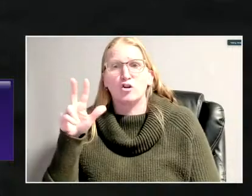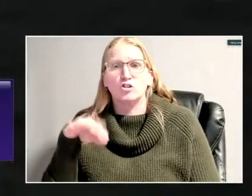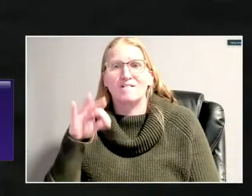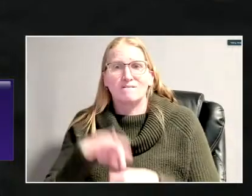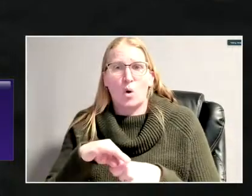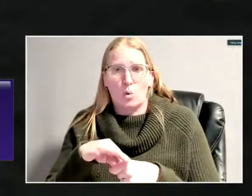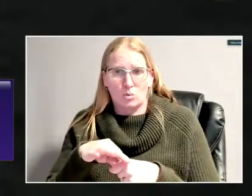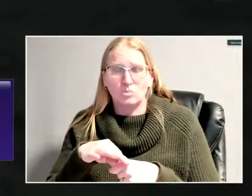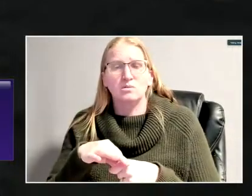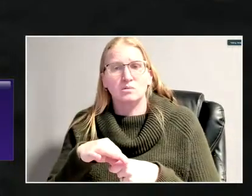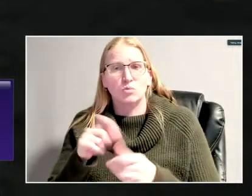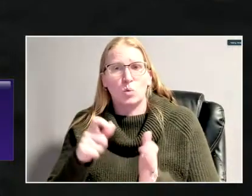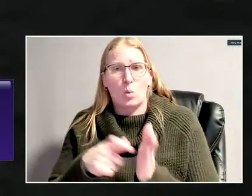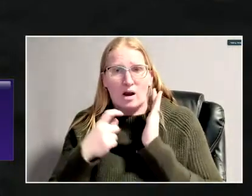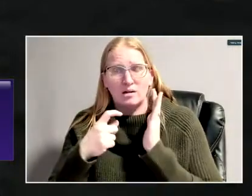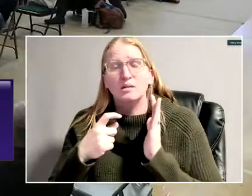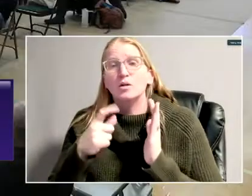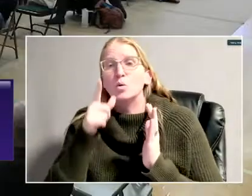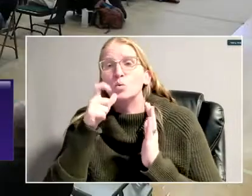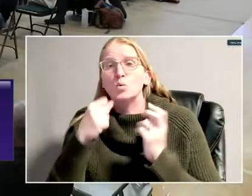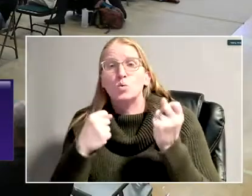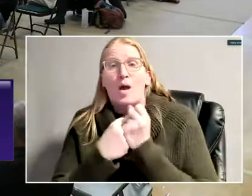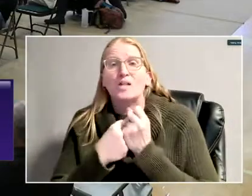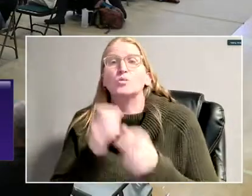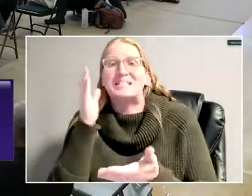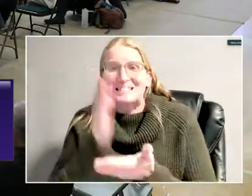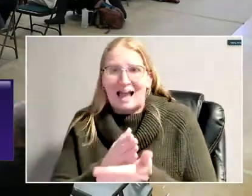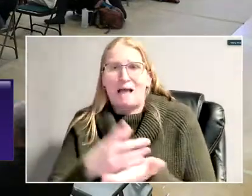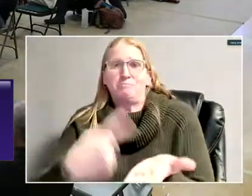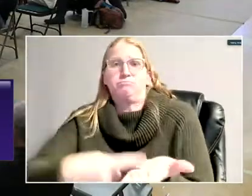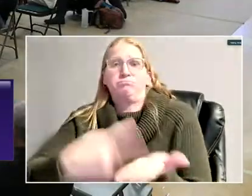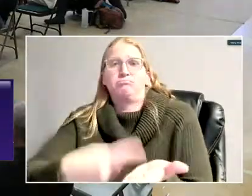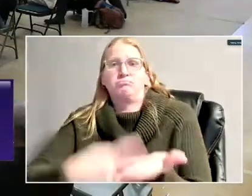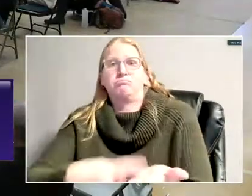of ceasing debate please rise and say